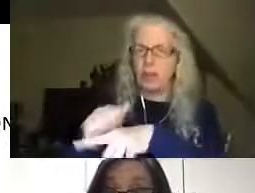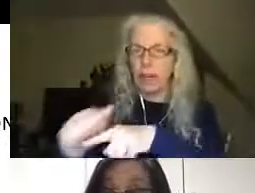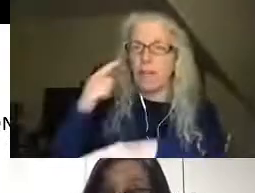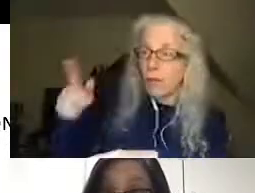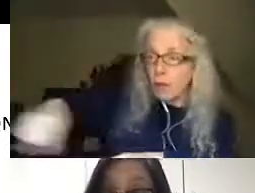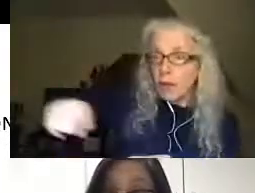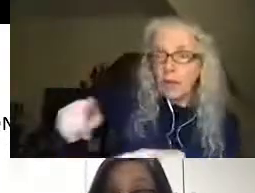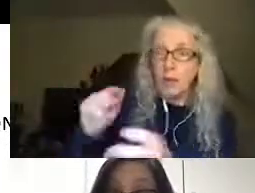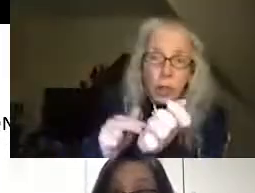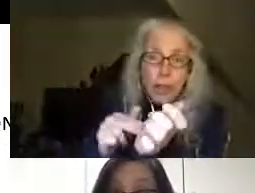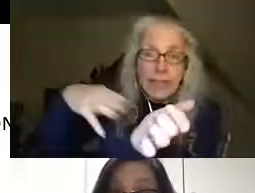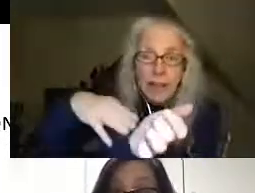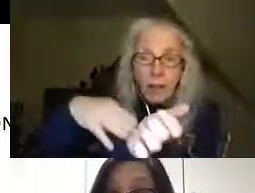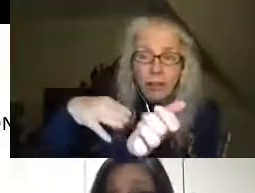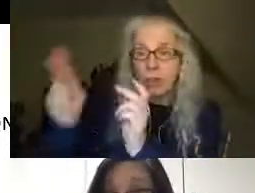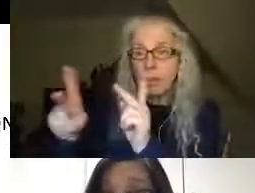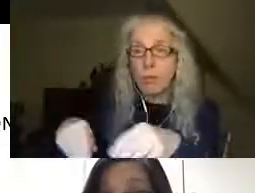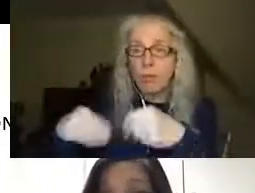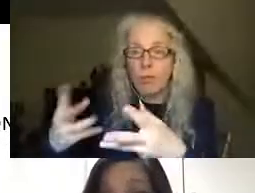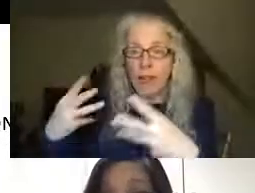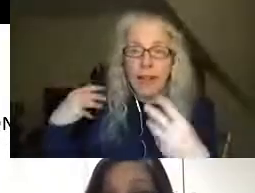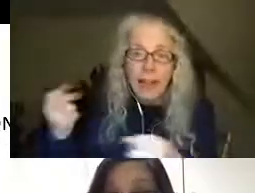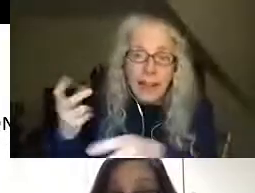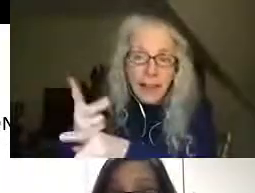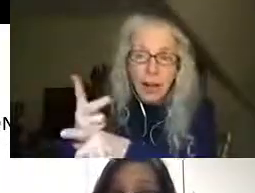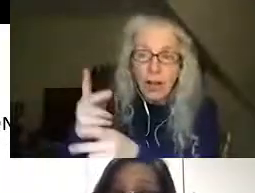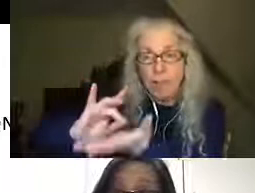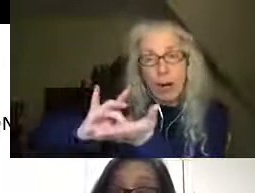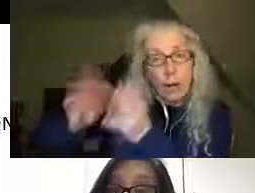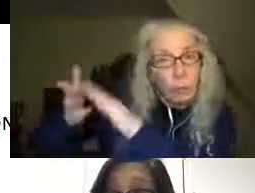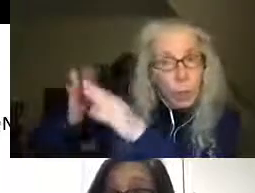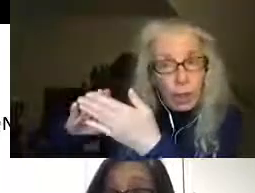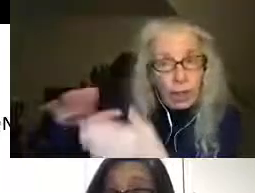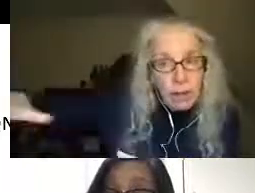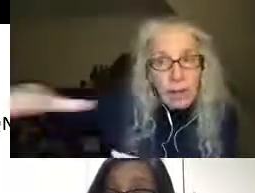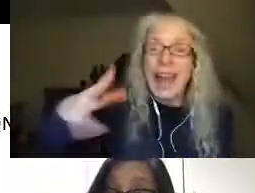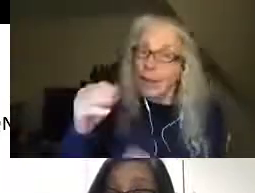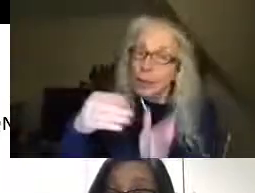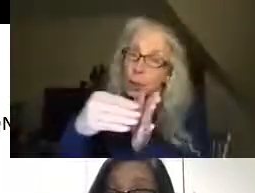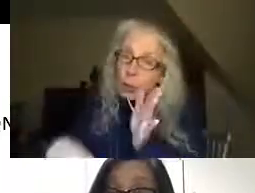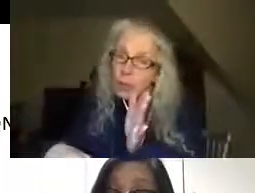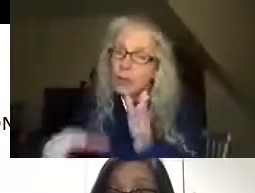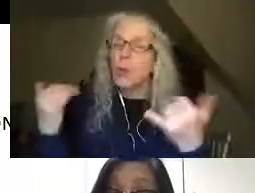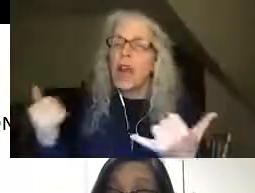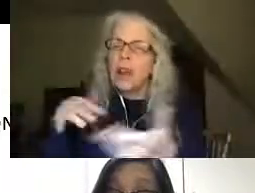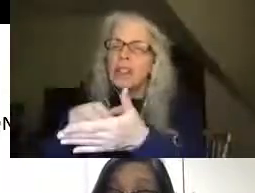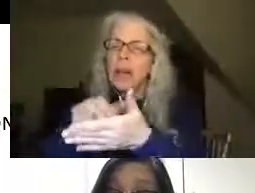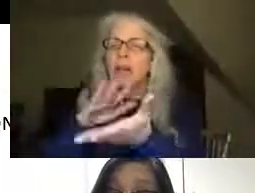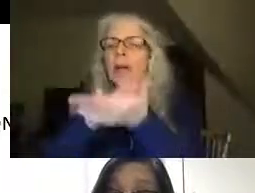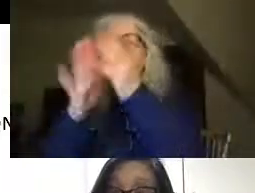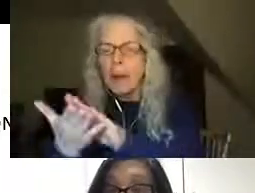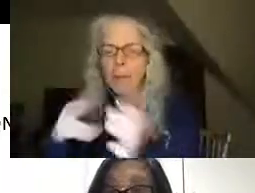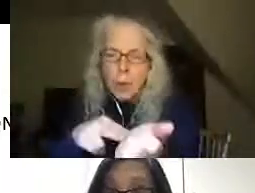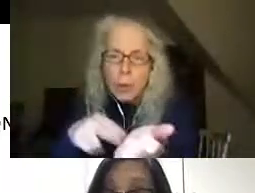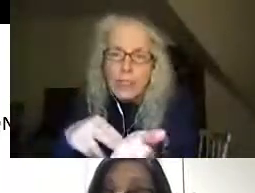healthcare workforce. So that means the medical community. That also includes students who are studying healthcare